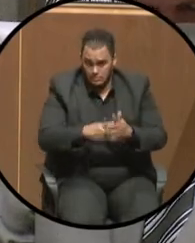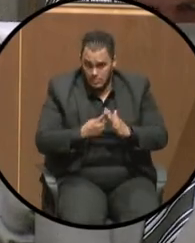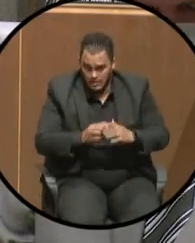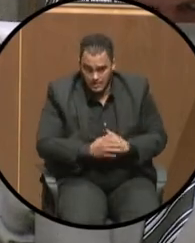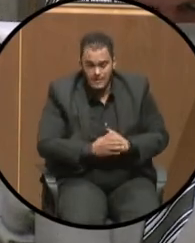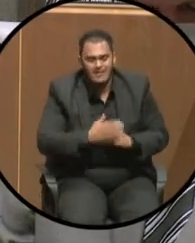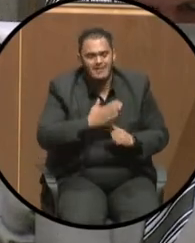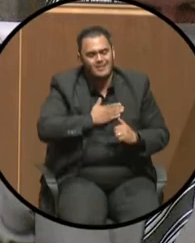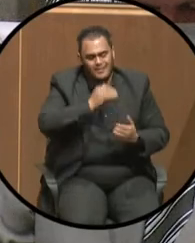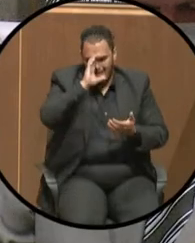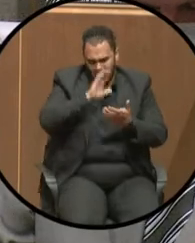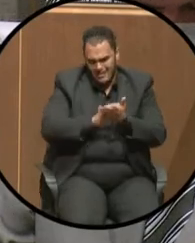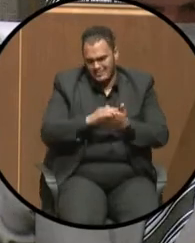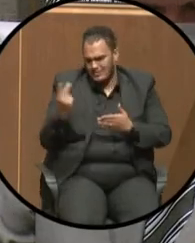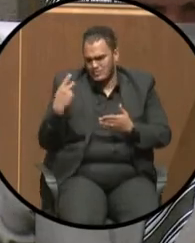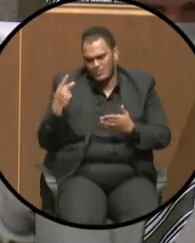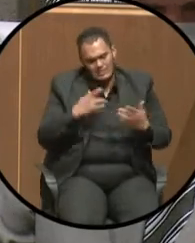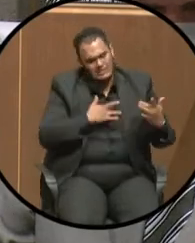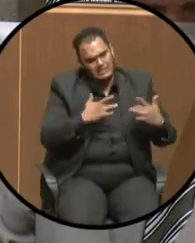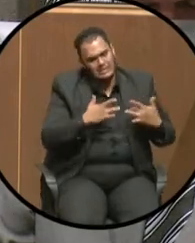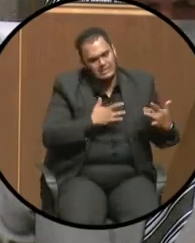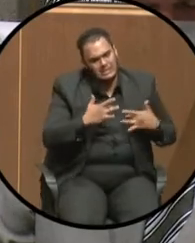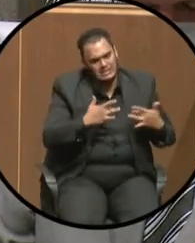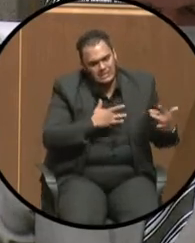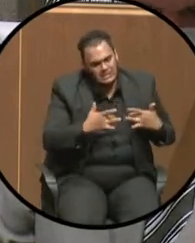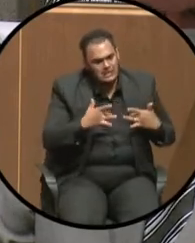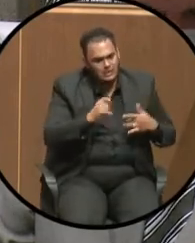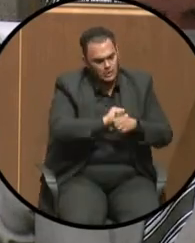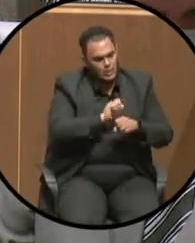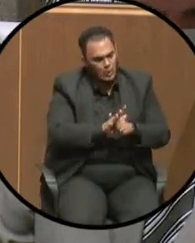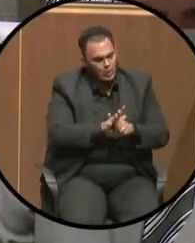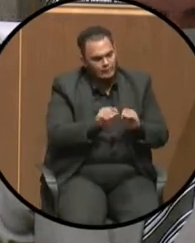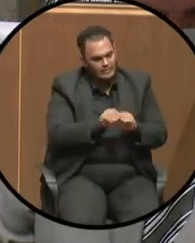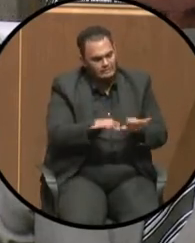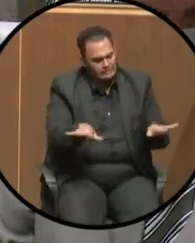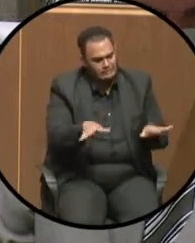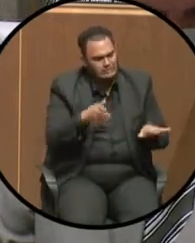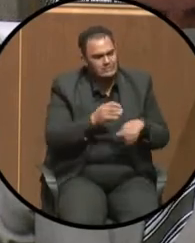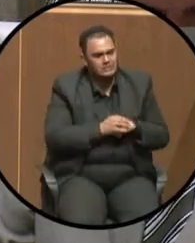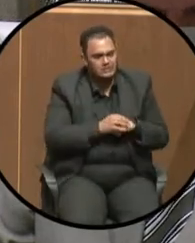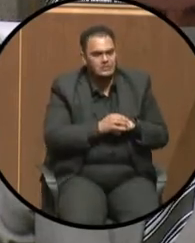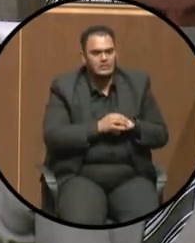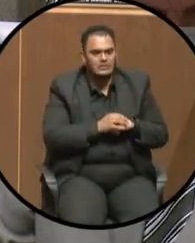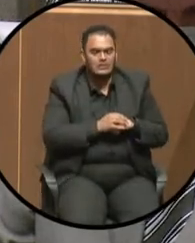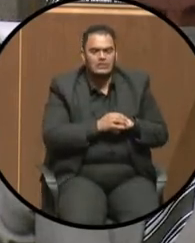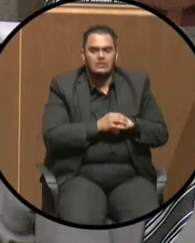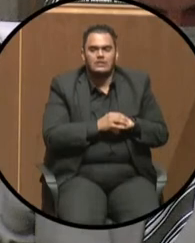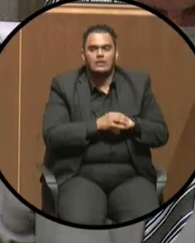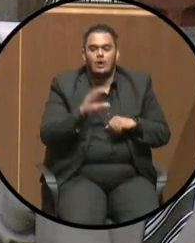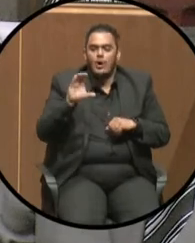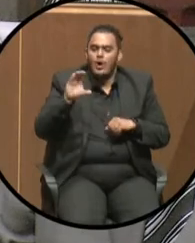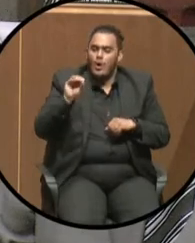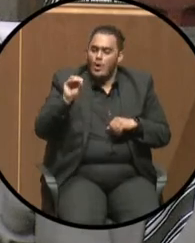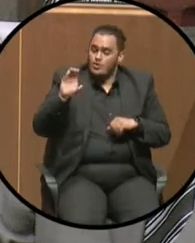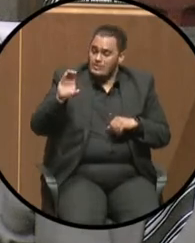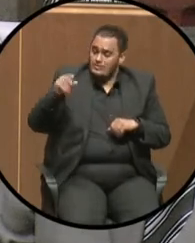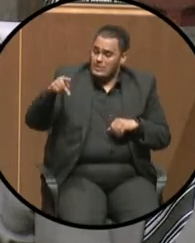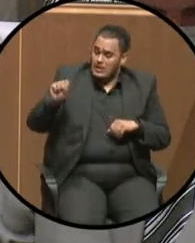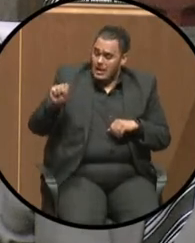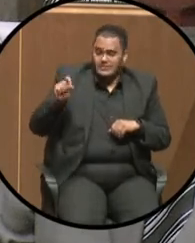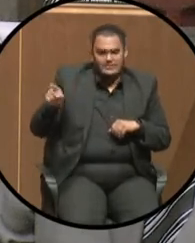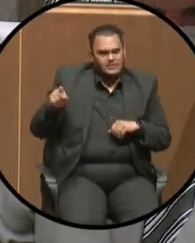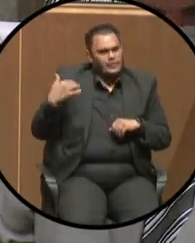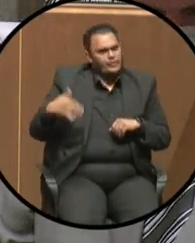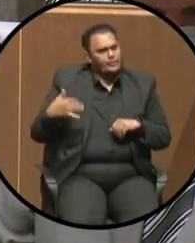greatly concerned about potential COVID-19 infection risk. OCPS mitigated transmission rates